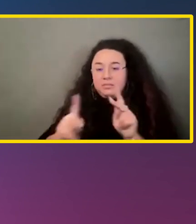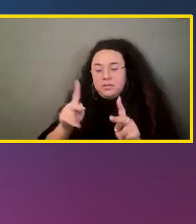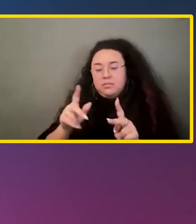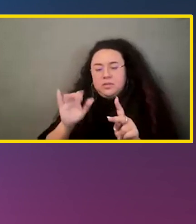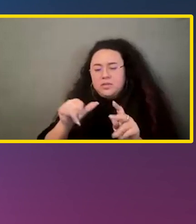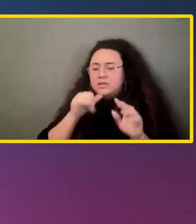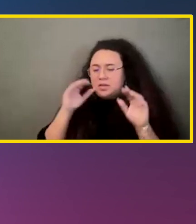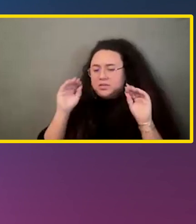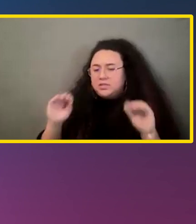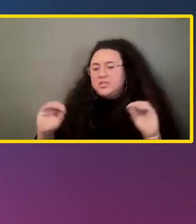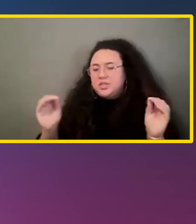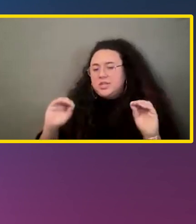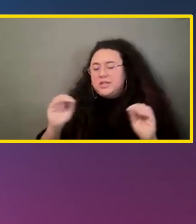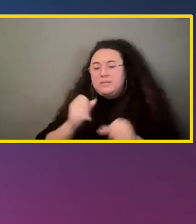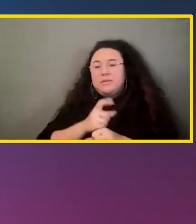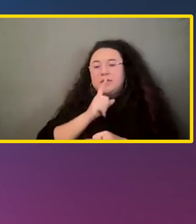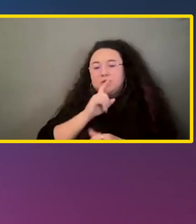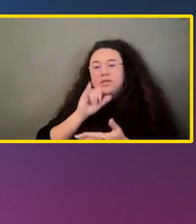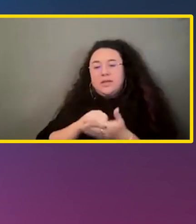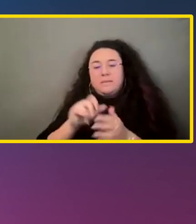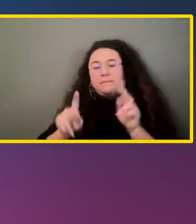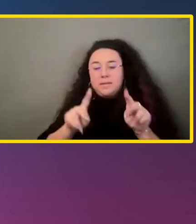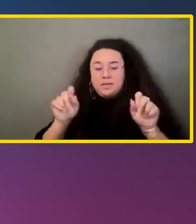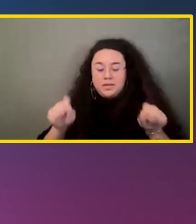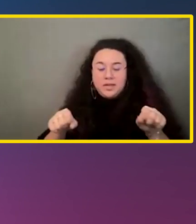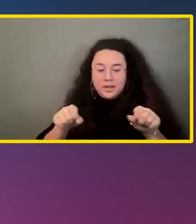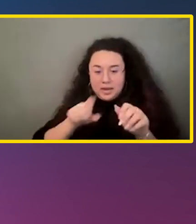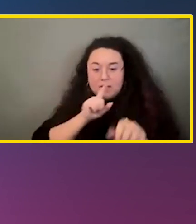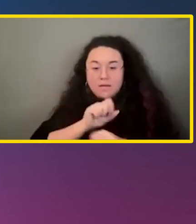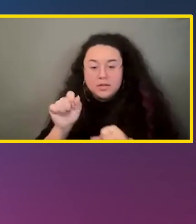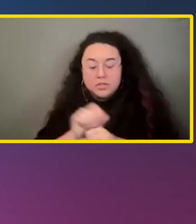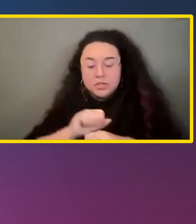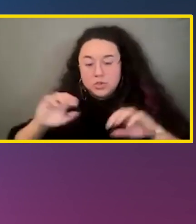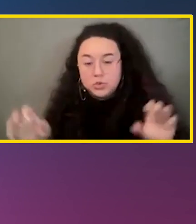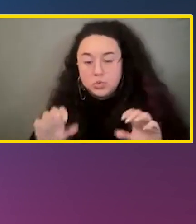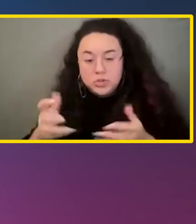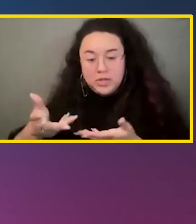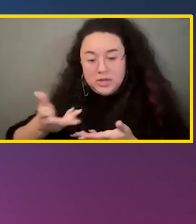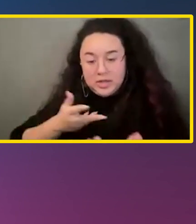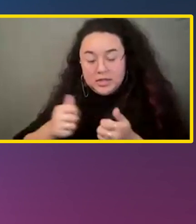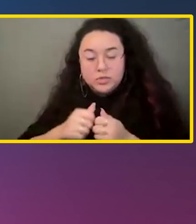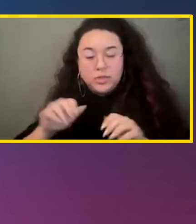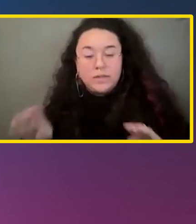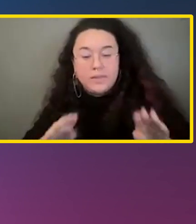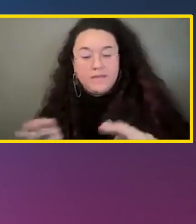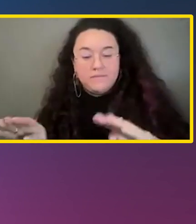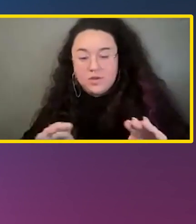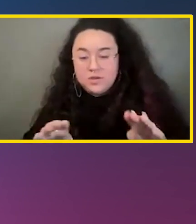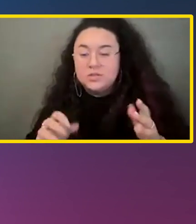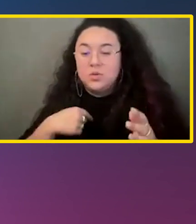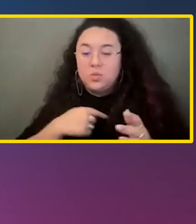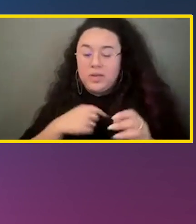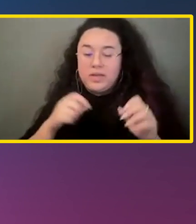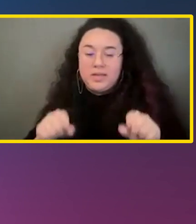we need to make sure that individuals are able to actually do or engage in the behavior, so that we